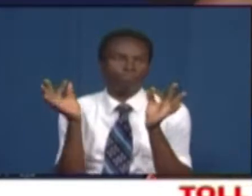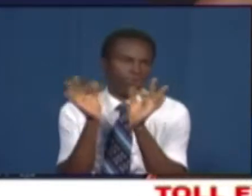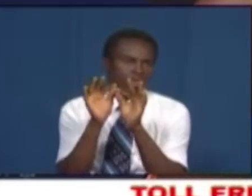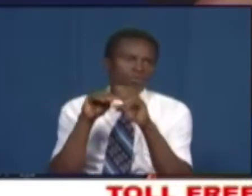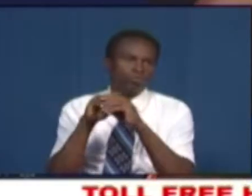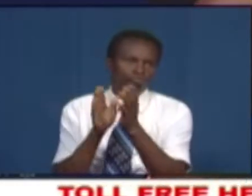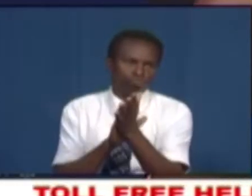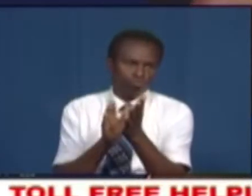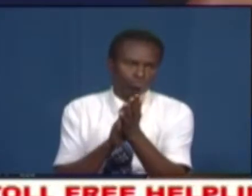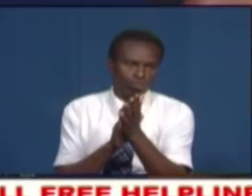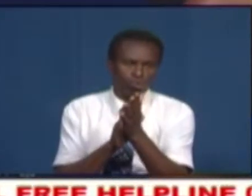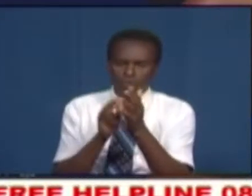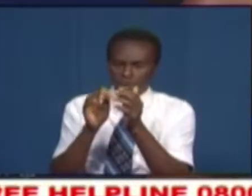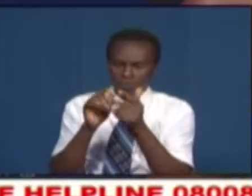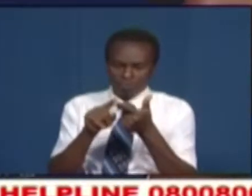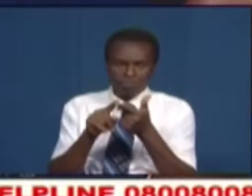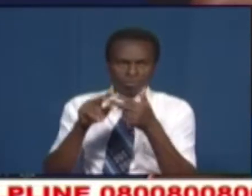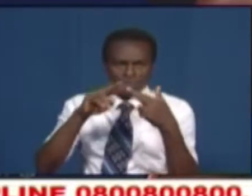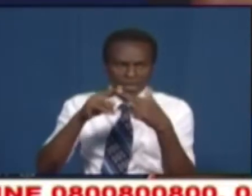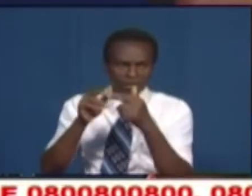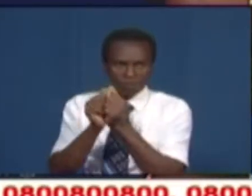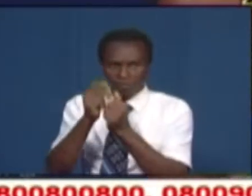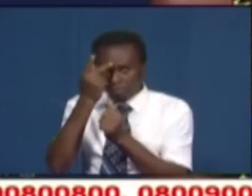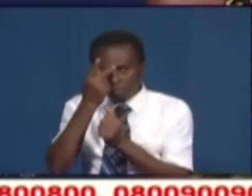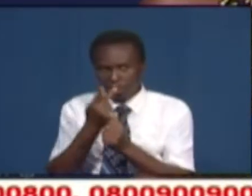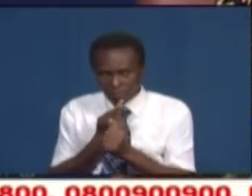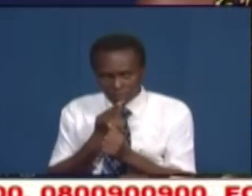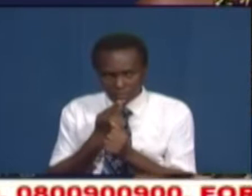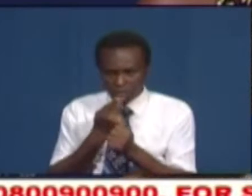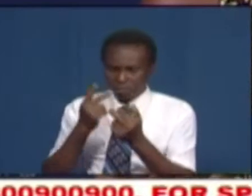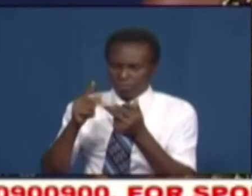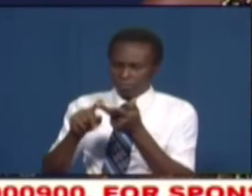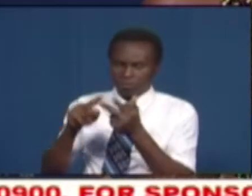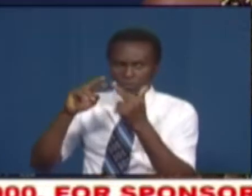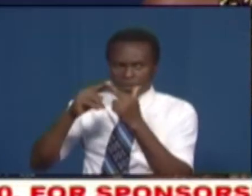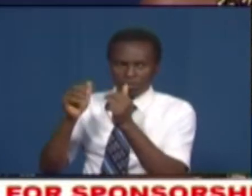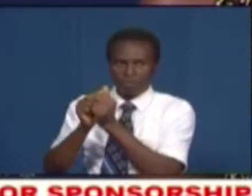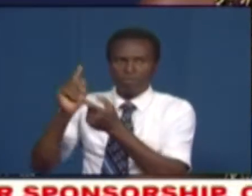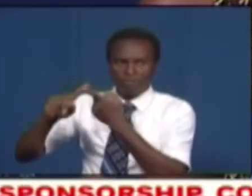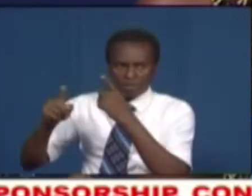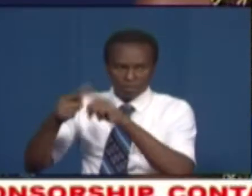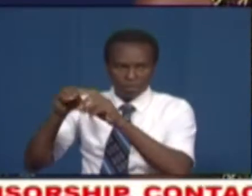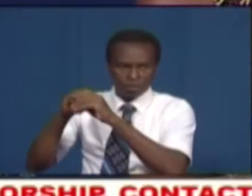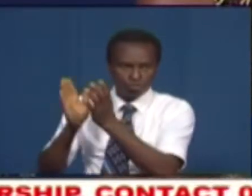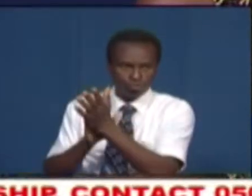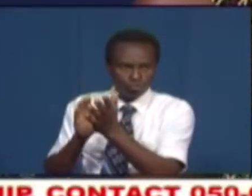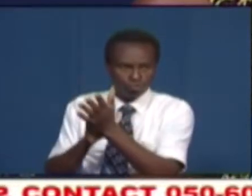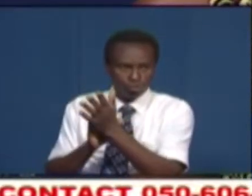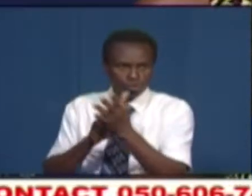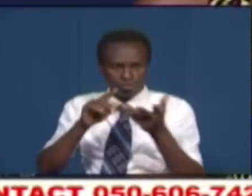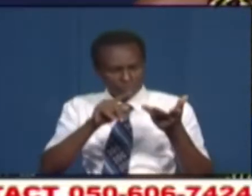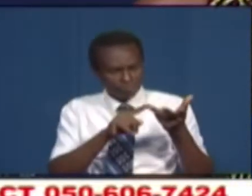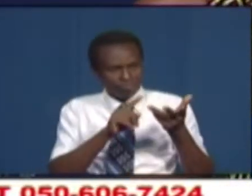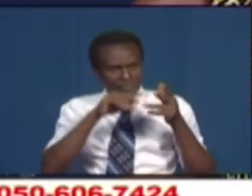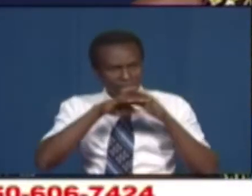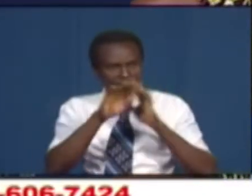with relationship as adolescents. That's when we start exploring, and sometimes we get into a whole lot